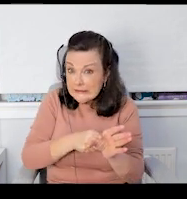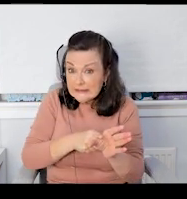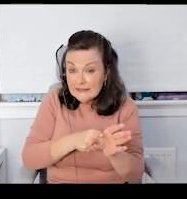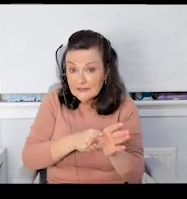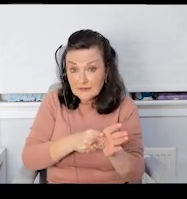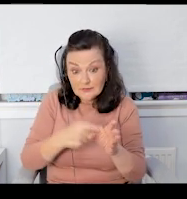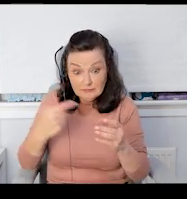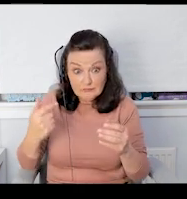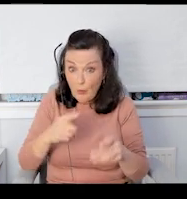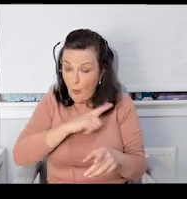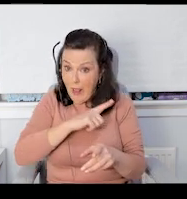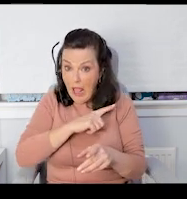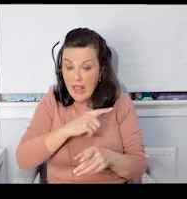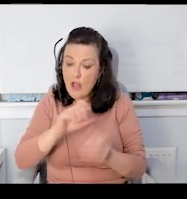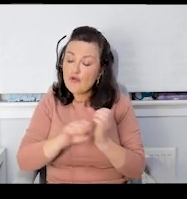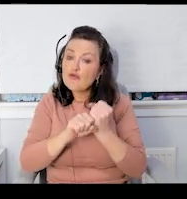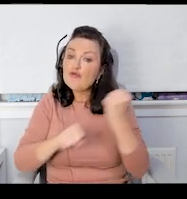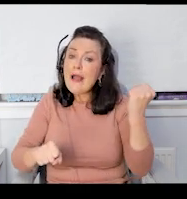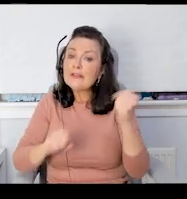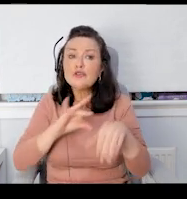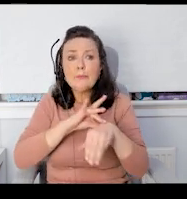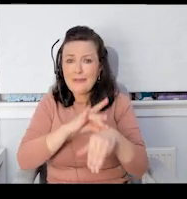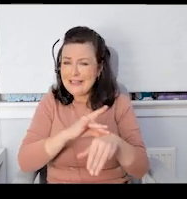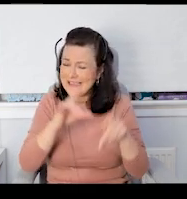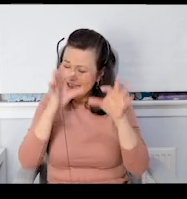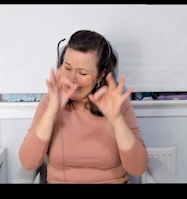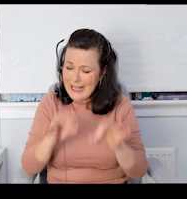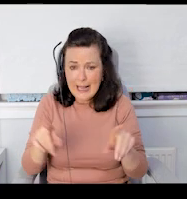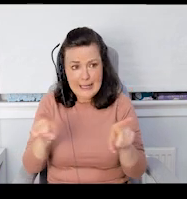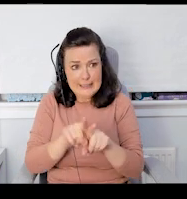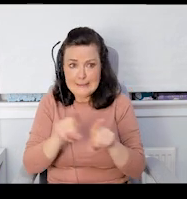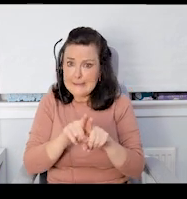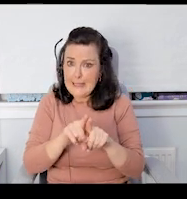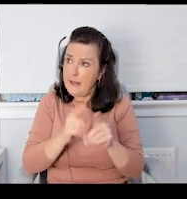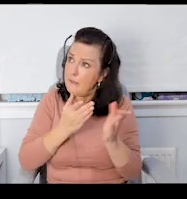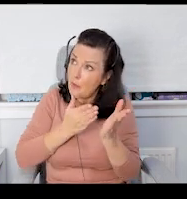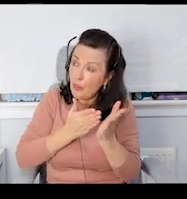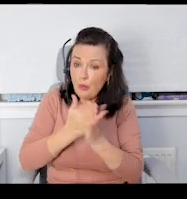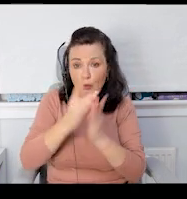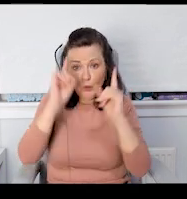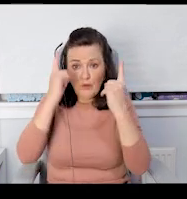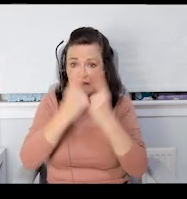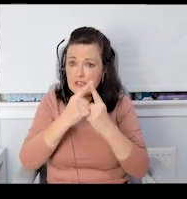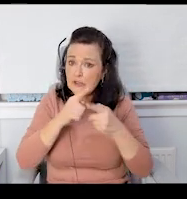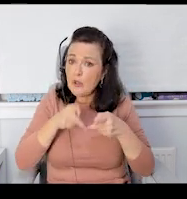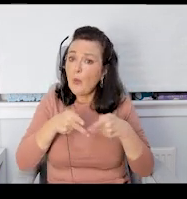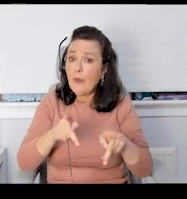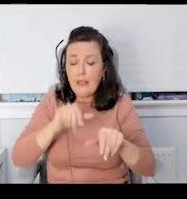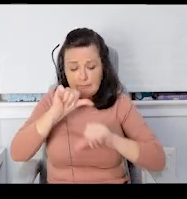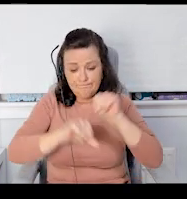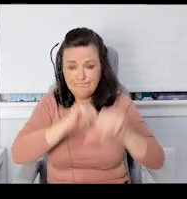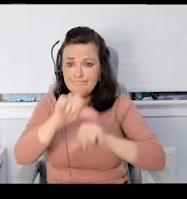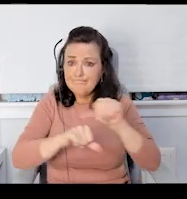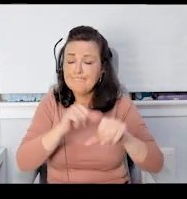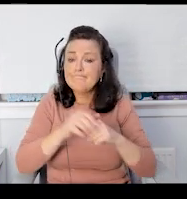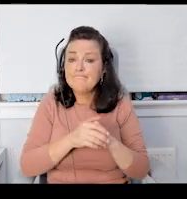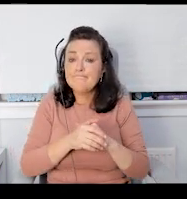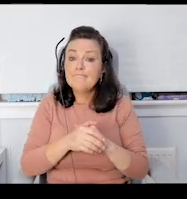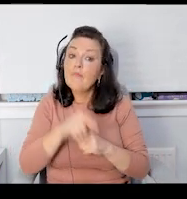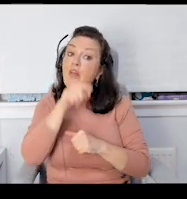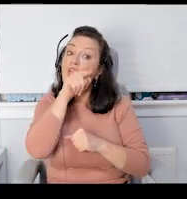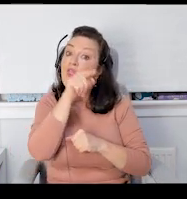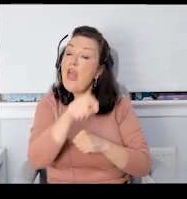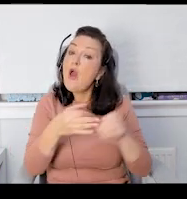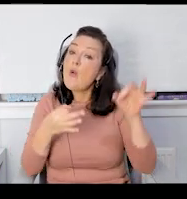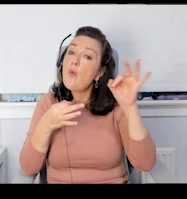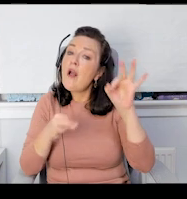to achieve an ordinary or a master's degree, and they're offered in key sectors that need highly skilled employees with qualifications at SCQF